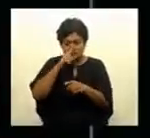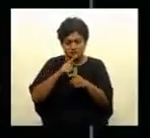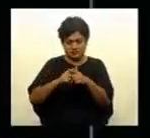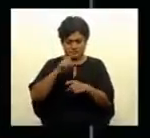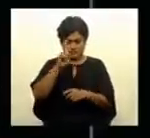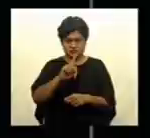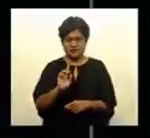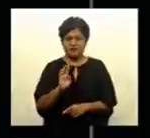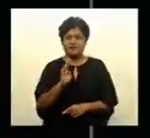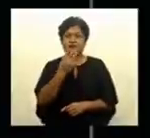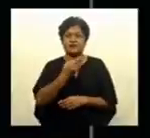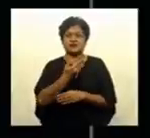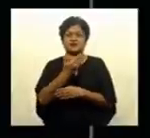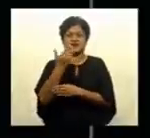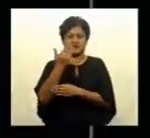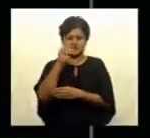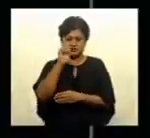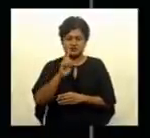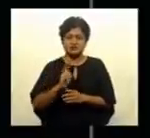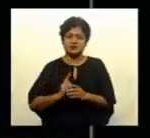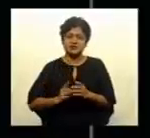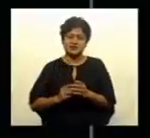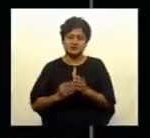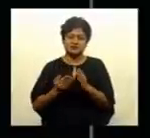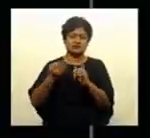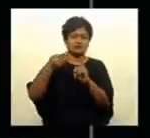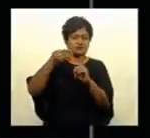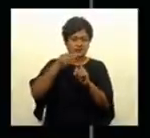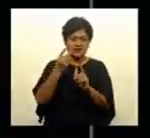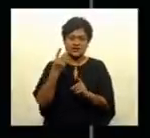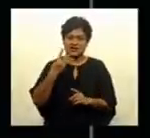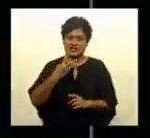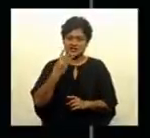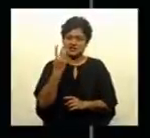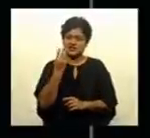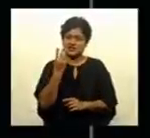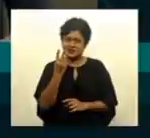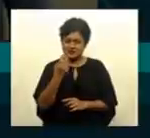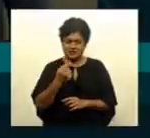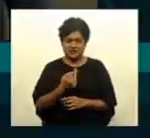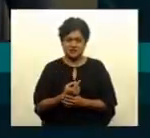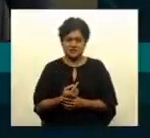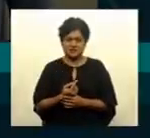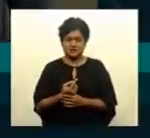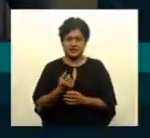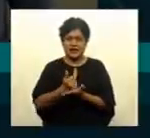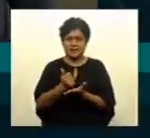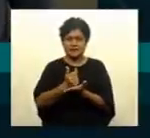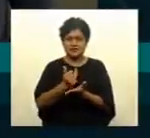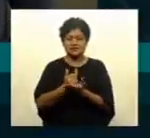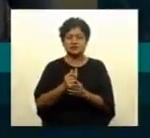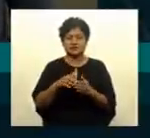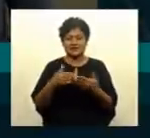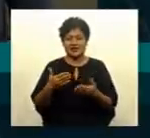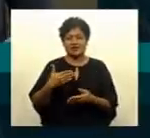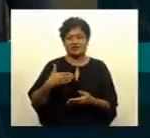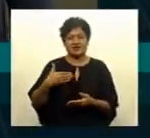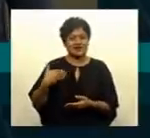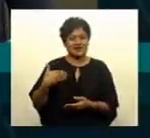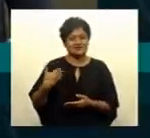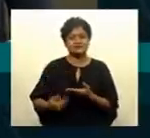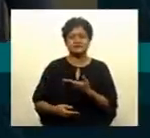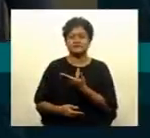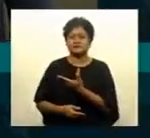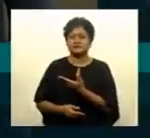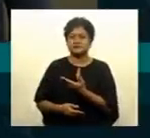this week for us hitting the triple digits. We will have all the statistics later, but we now join Apinisa Wangairandovu live. Apinisa,